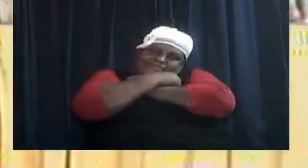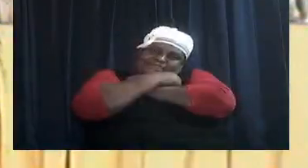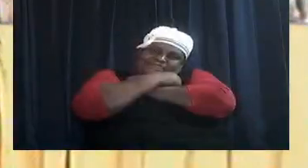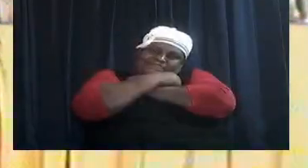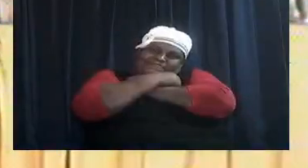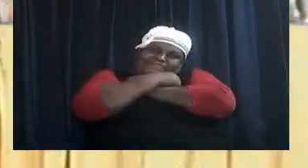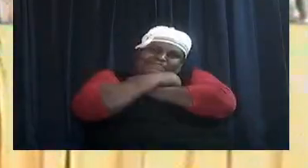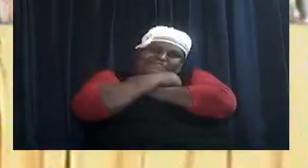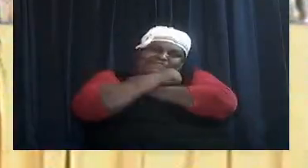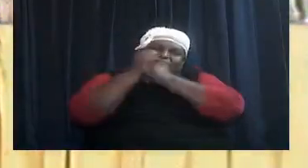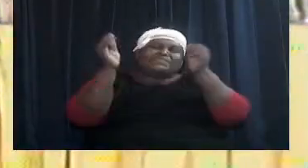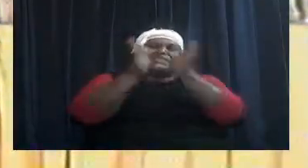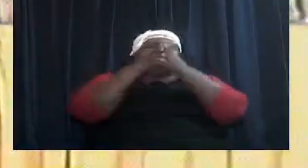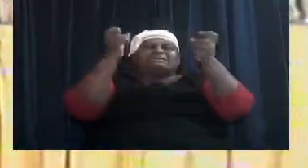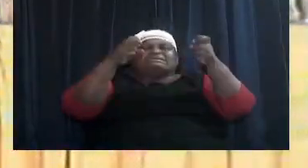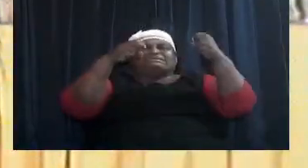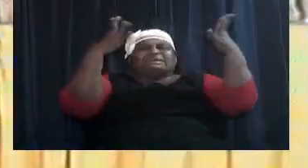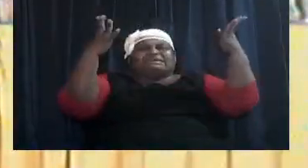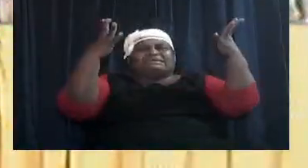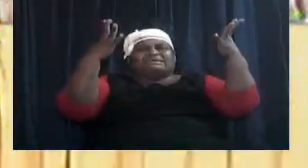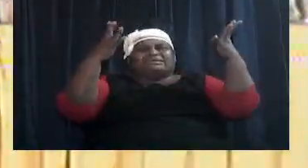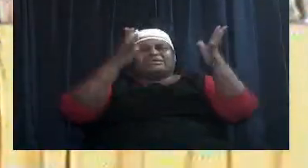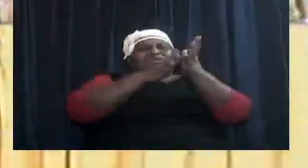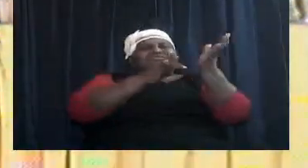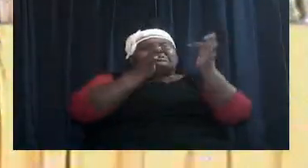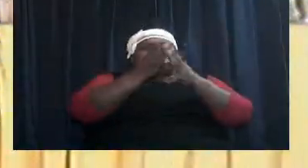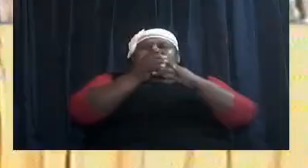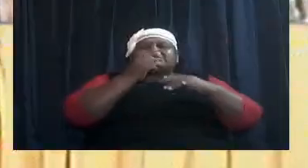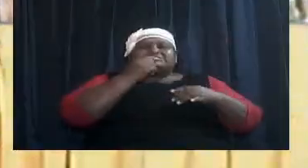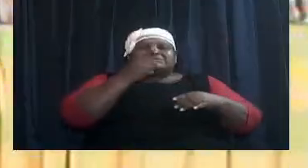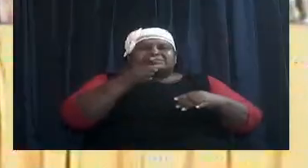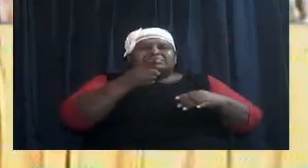Hallelujah. Amen. He said,